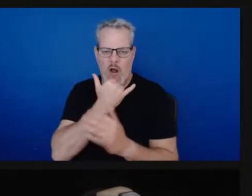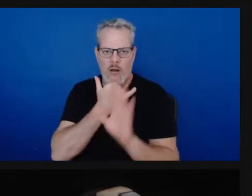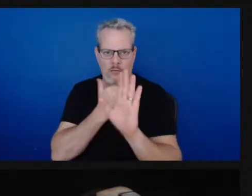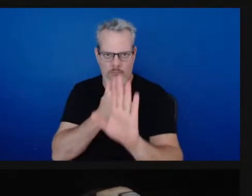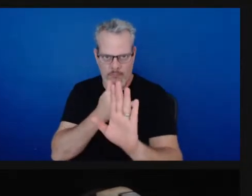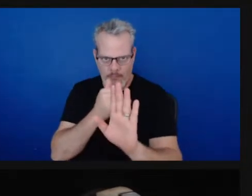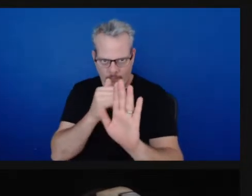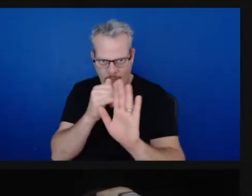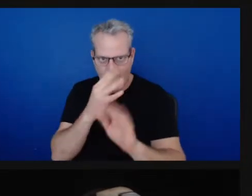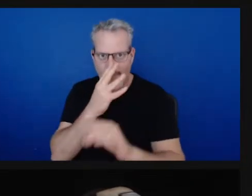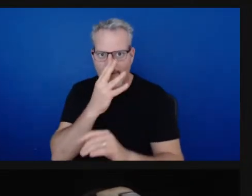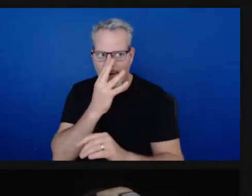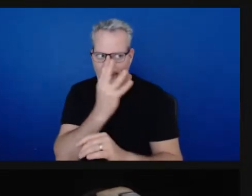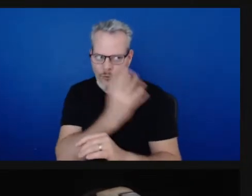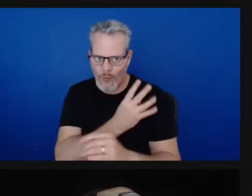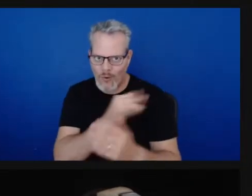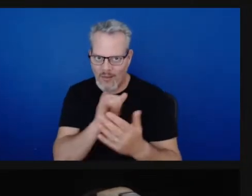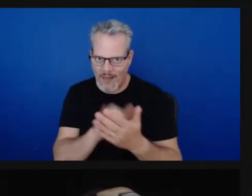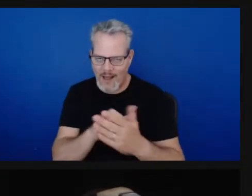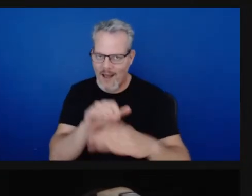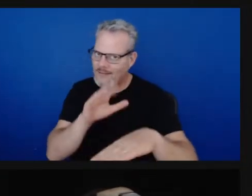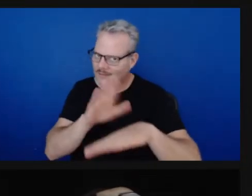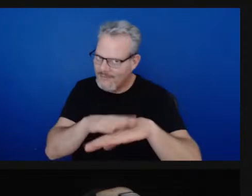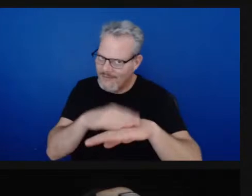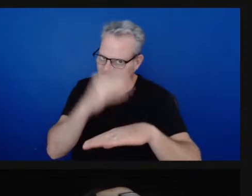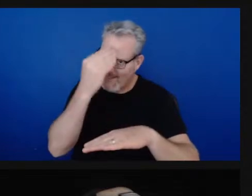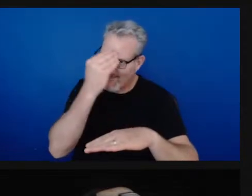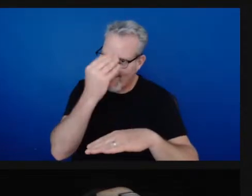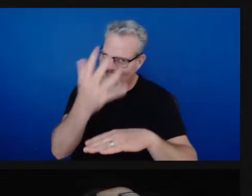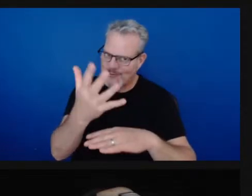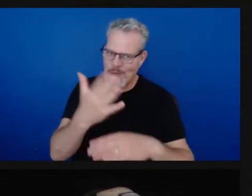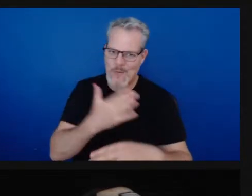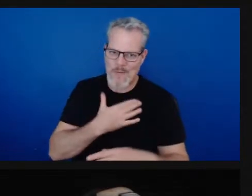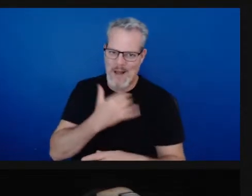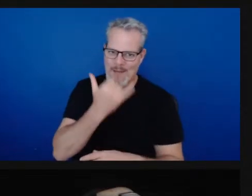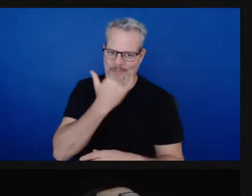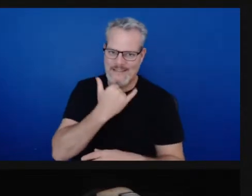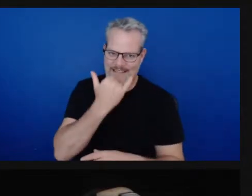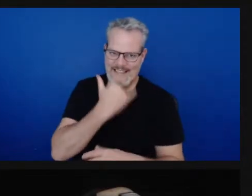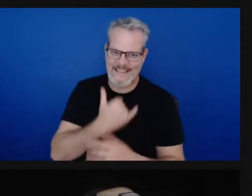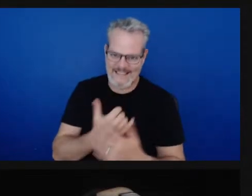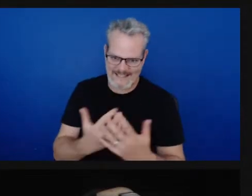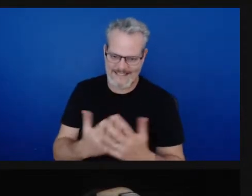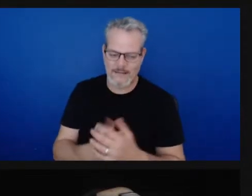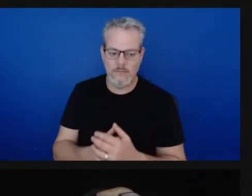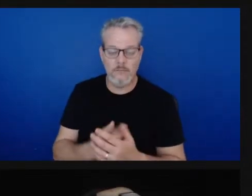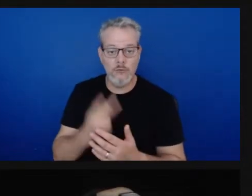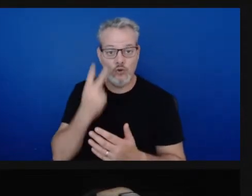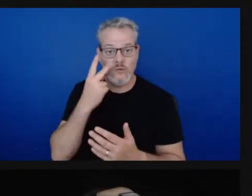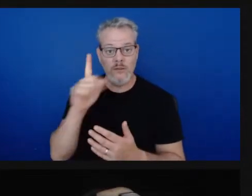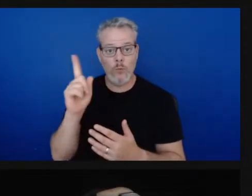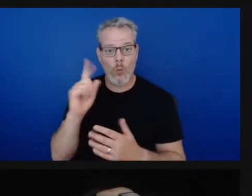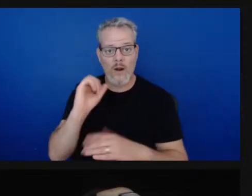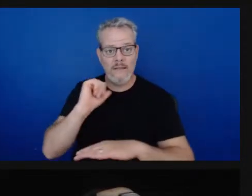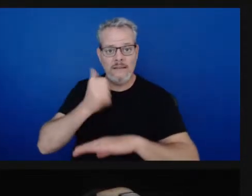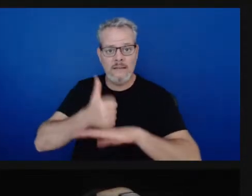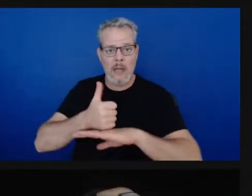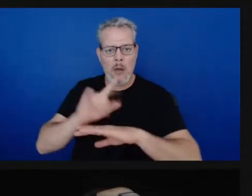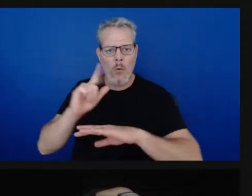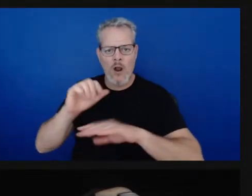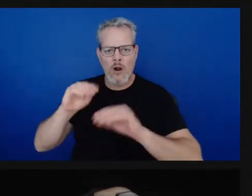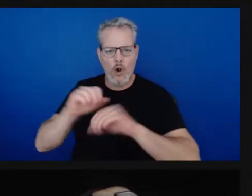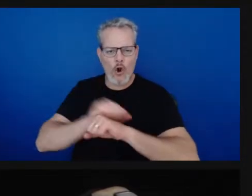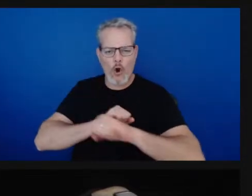put the caveat for you guys verbally. So there's an idea more or less of where these earthquakes are occurring relative to the magma chambers and the